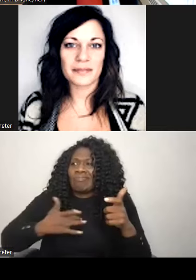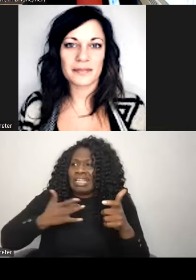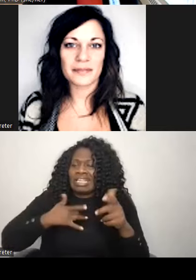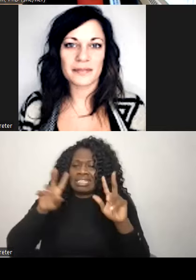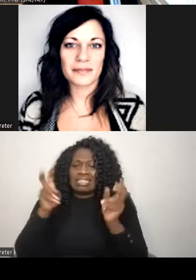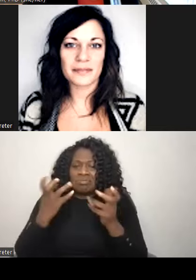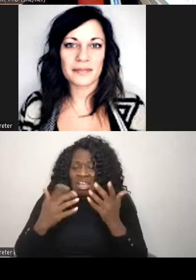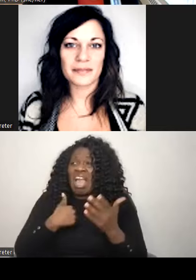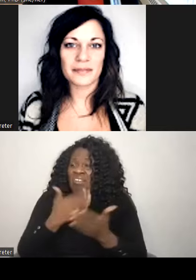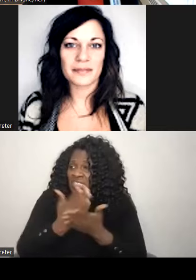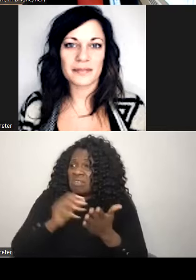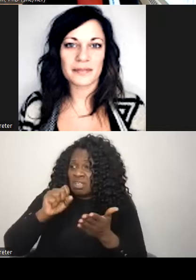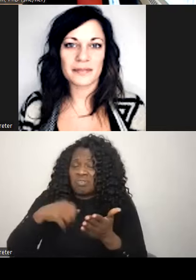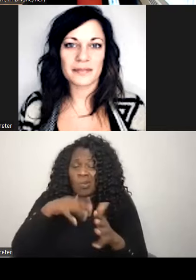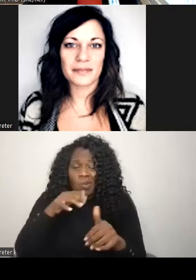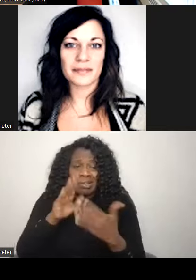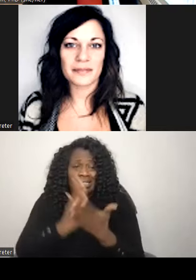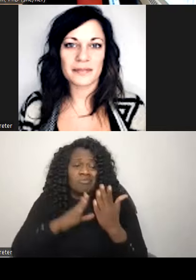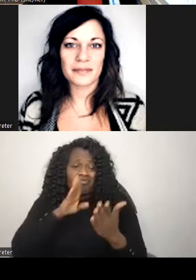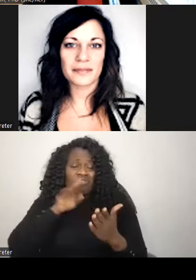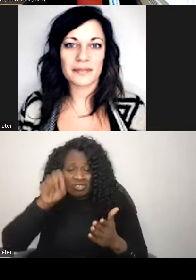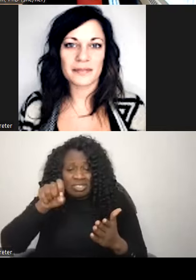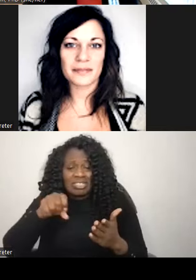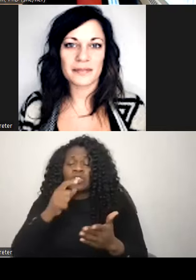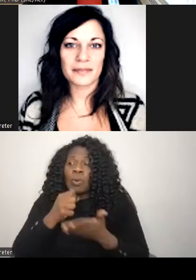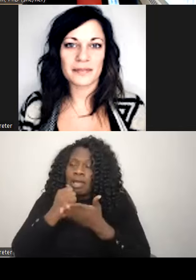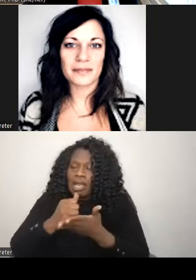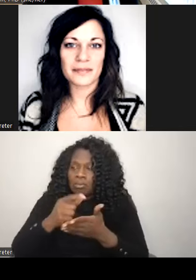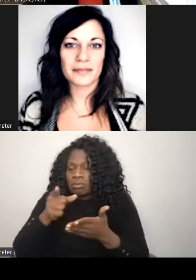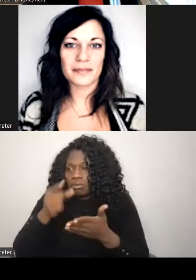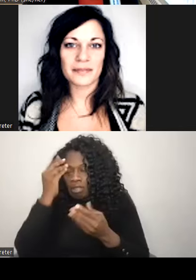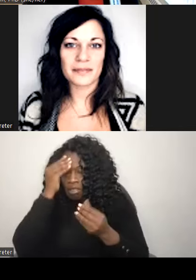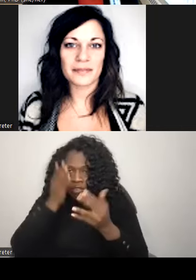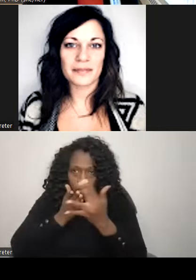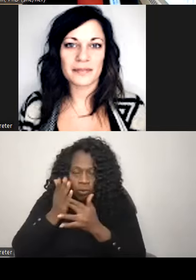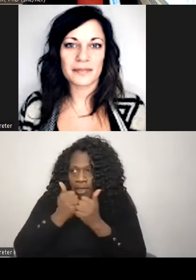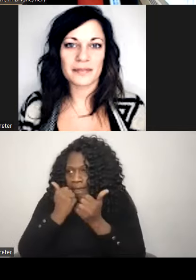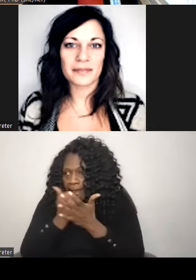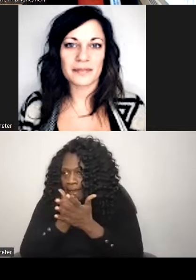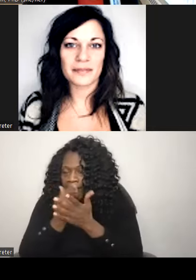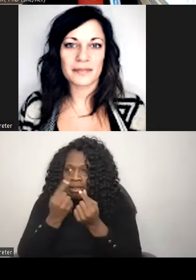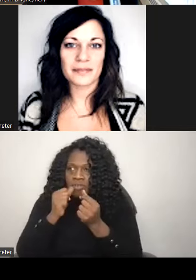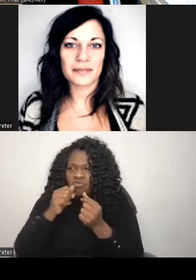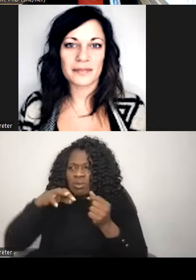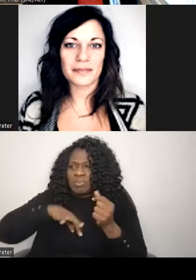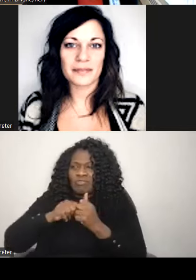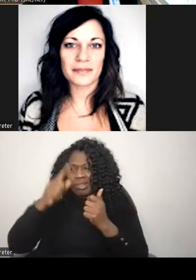they may have some, because they're going to encounter some frustration. And so helping them to sort of think through this is also beneficial for their mental health and well-being over